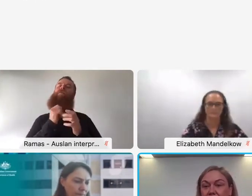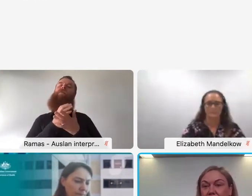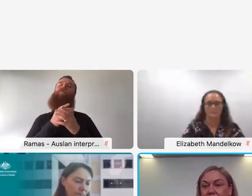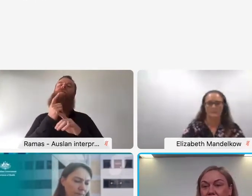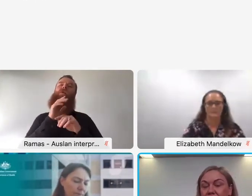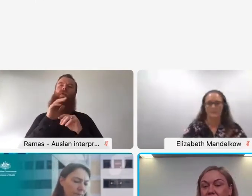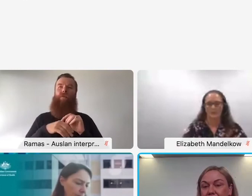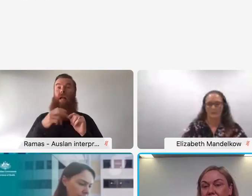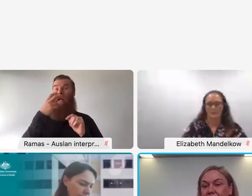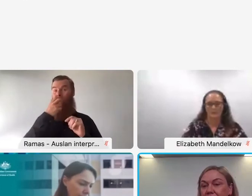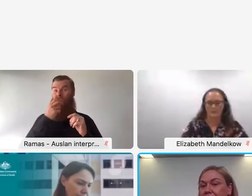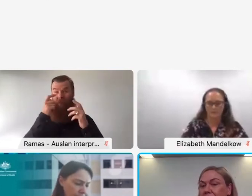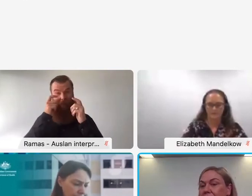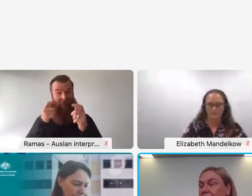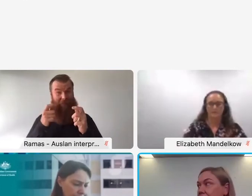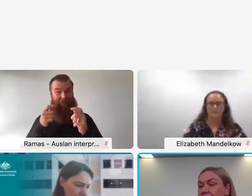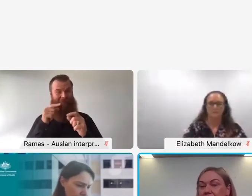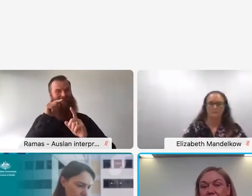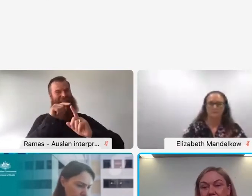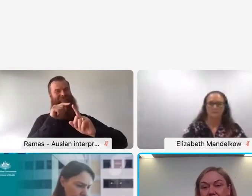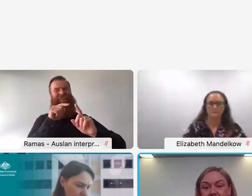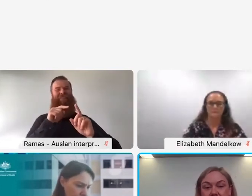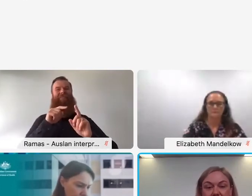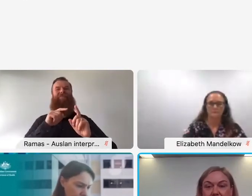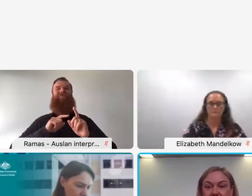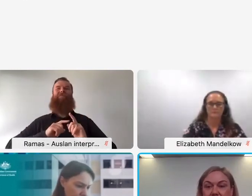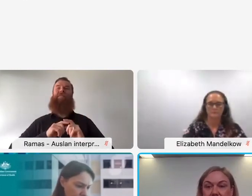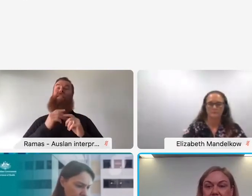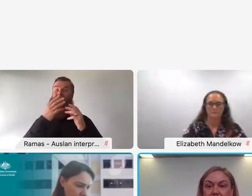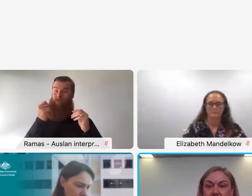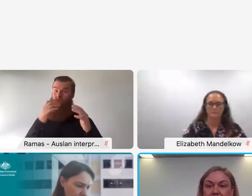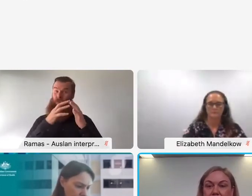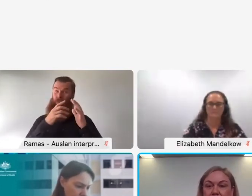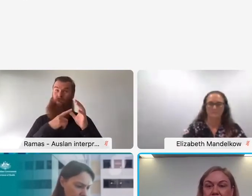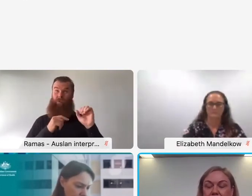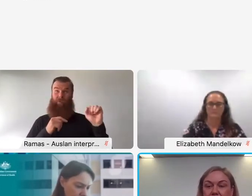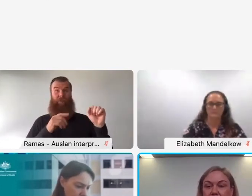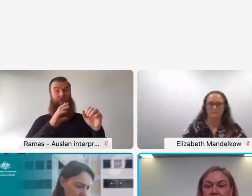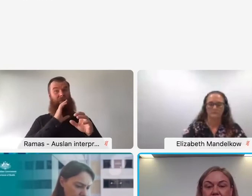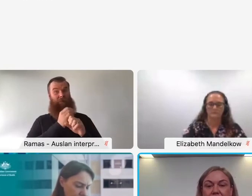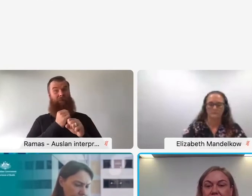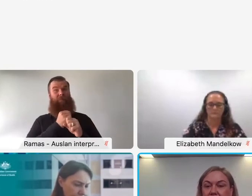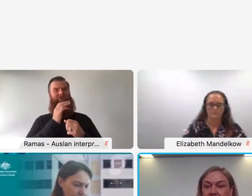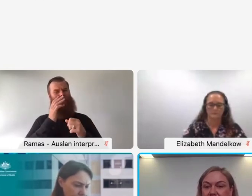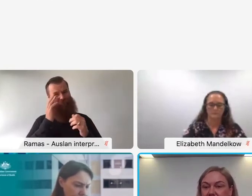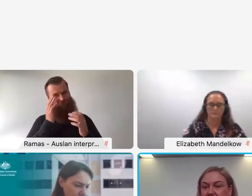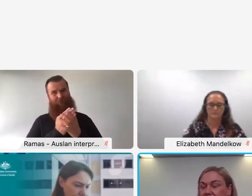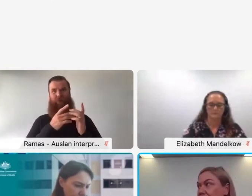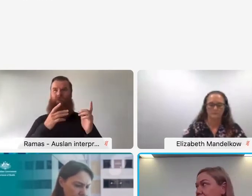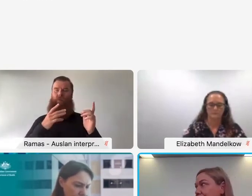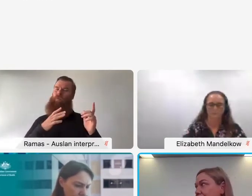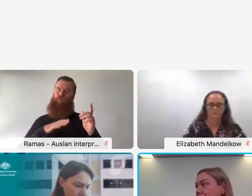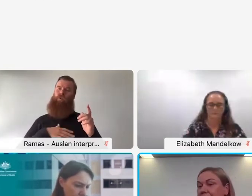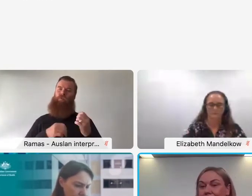is, certainly something the WA government is really interested in supporting employers. So it's definitely one for us to